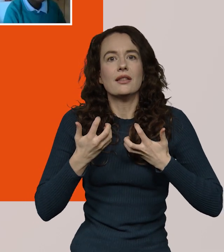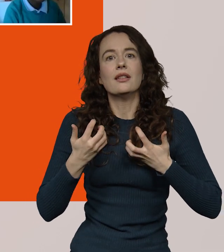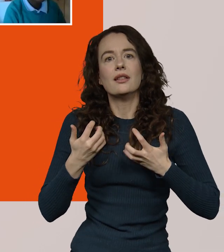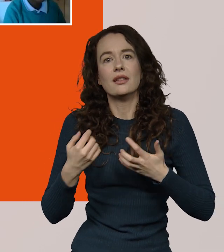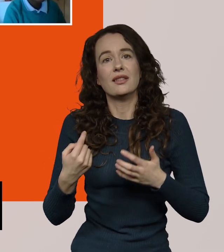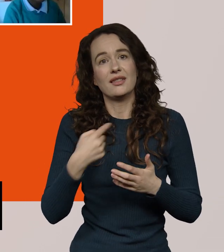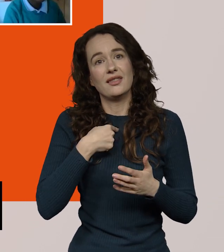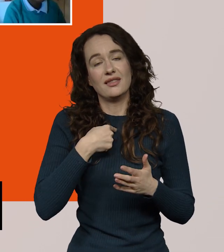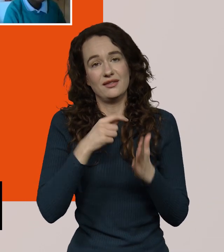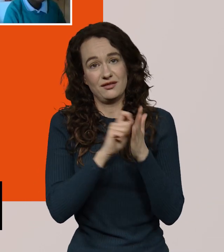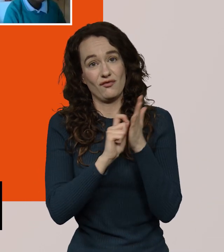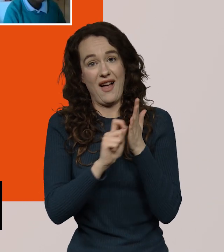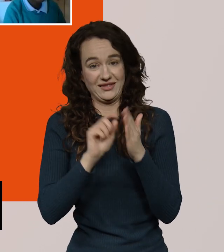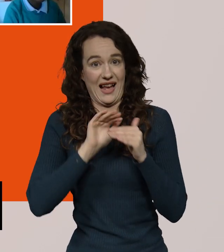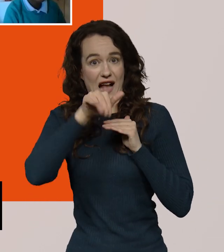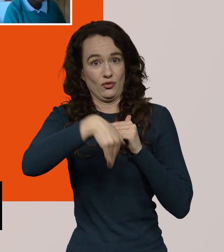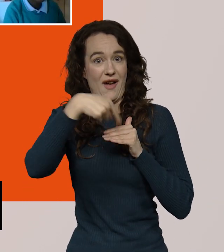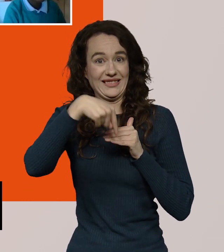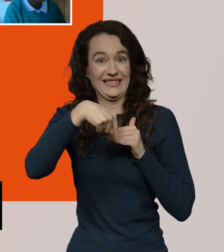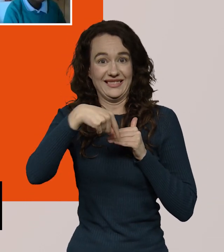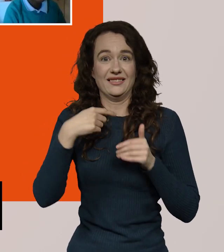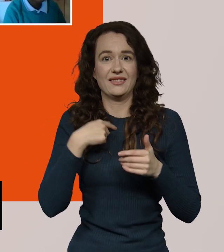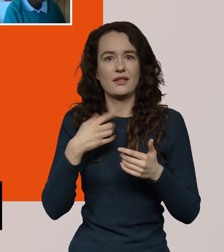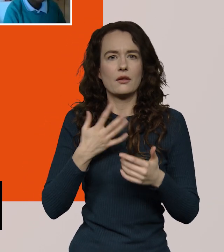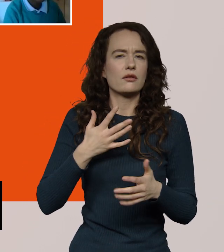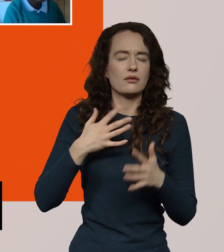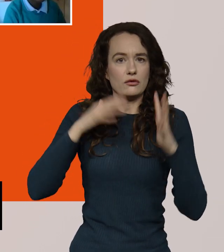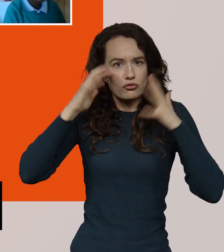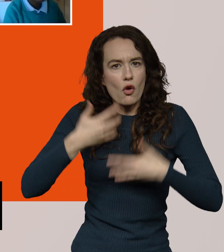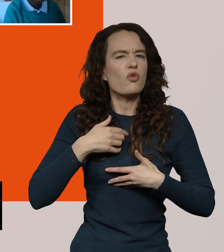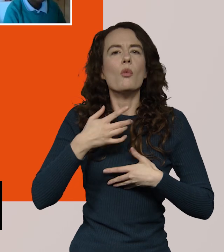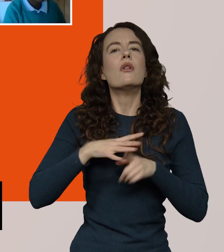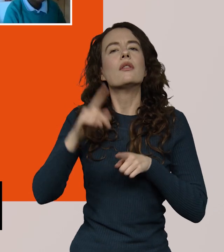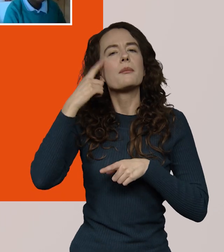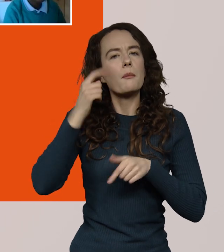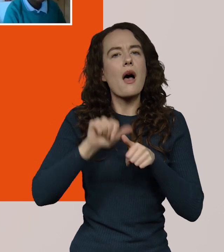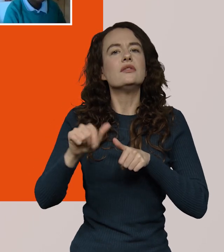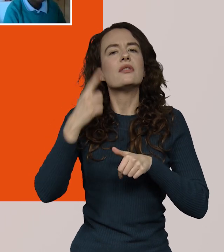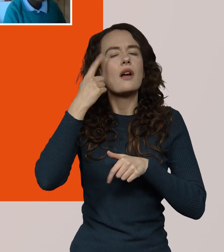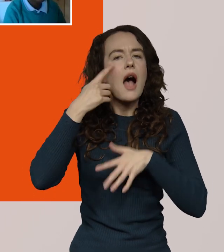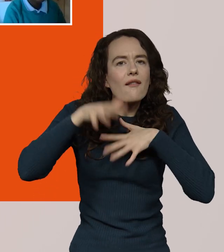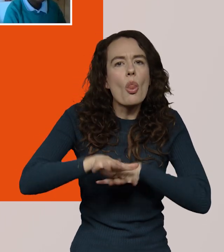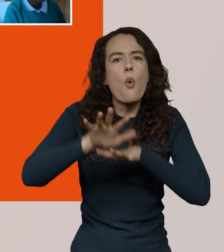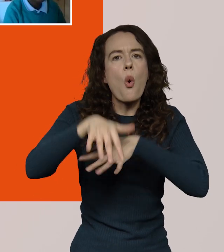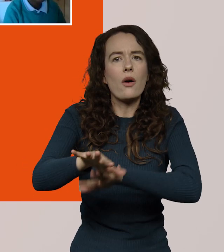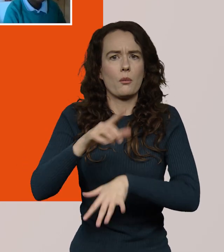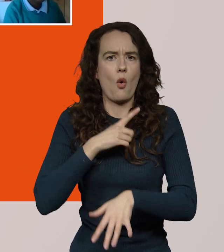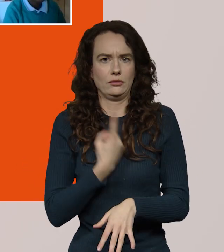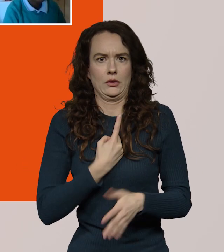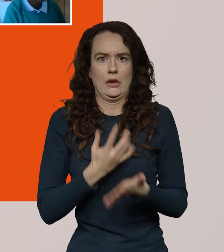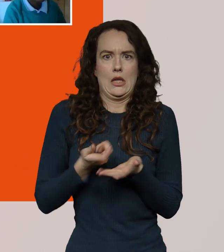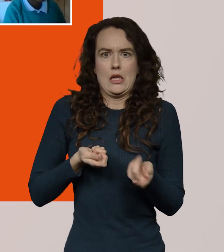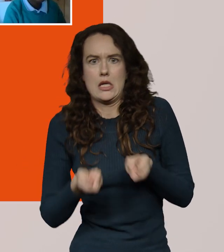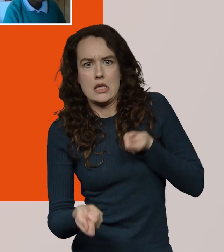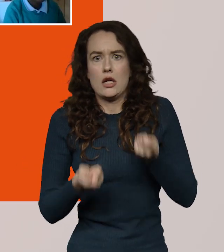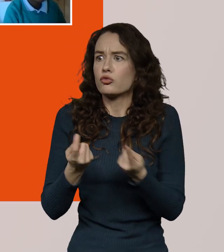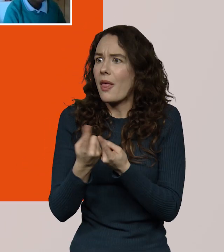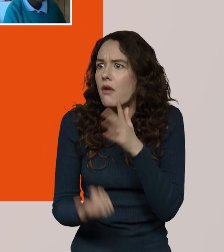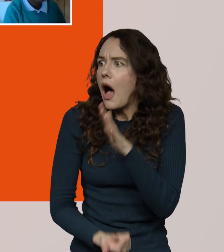confidence in yourself, not artificial ones, obviously, because I have to perform in front of millions of people, but real inner